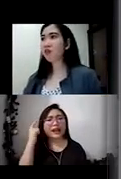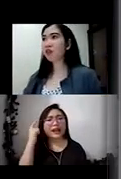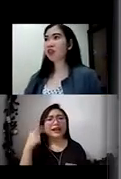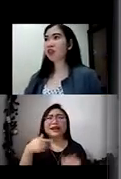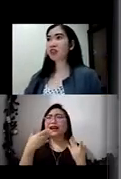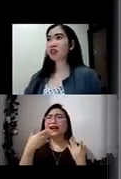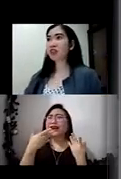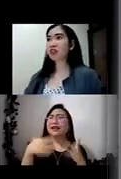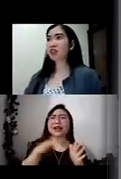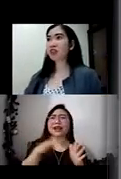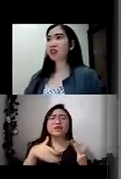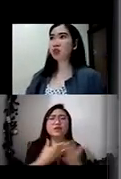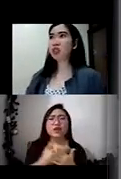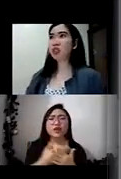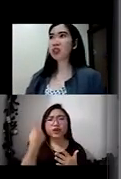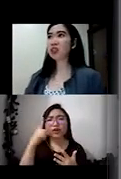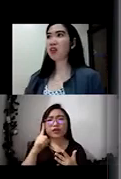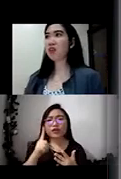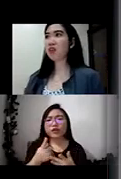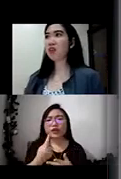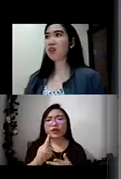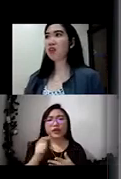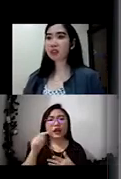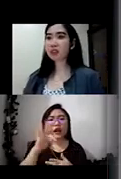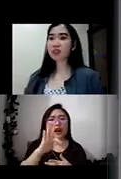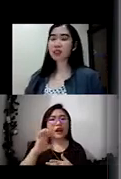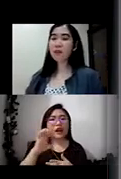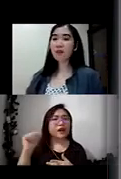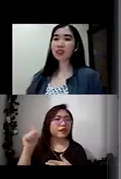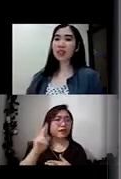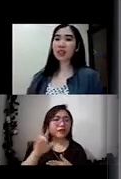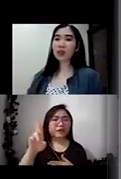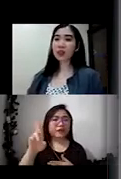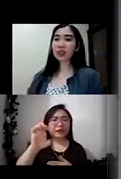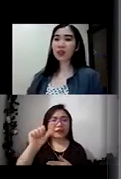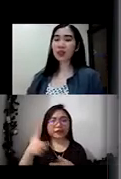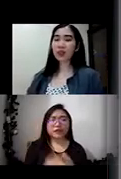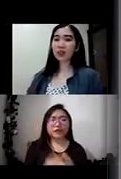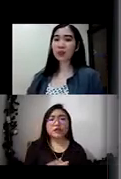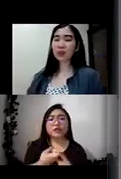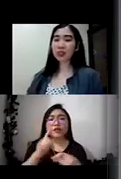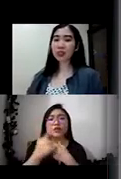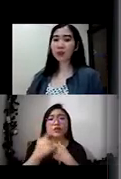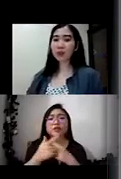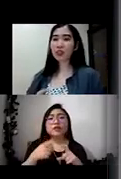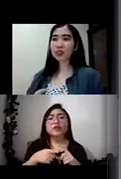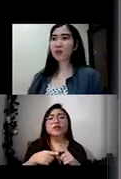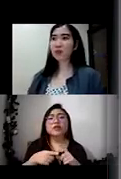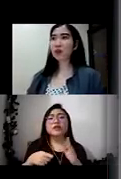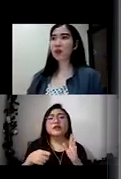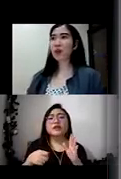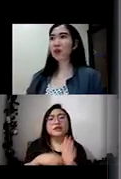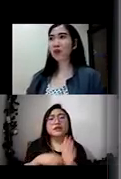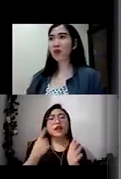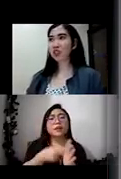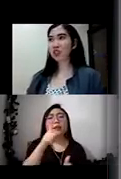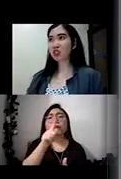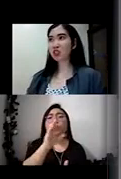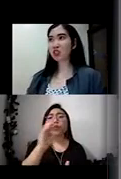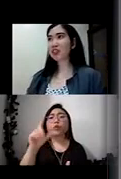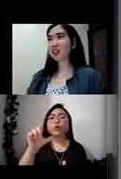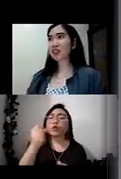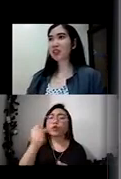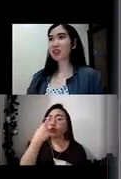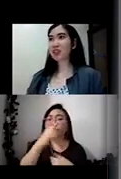all for the features of some of the Google collaborative tools. If you have